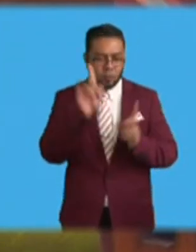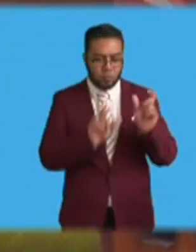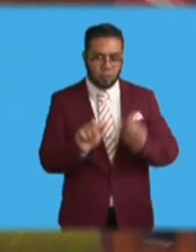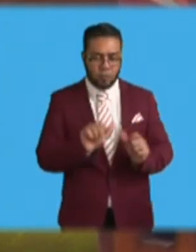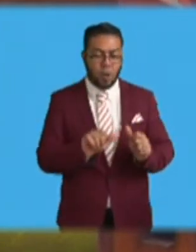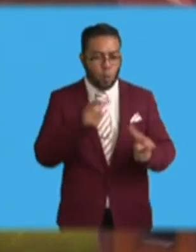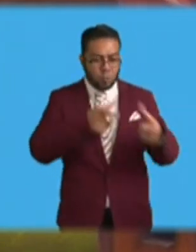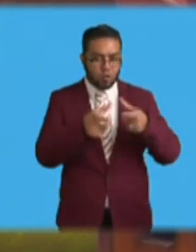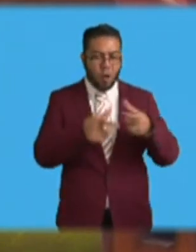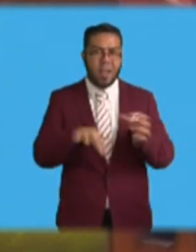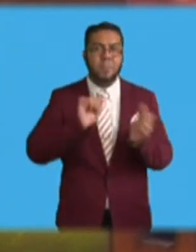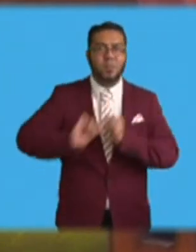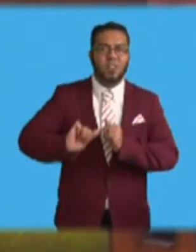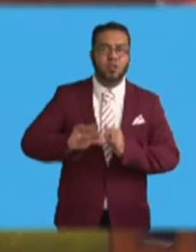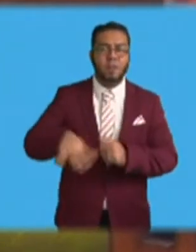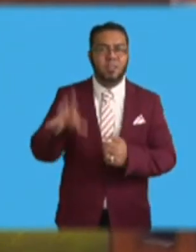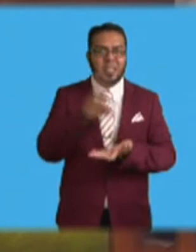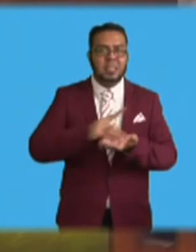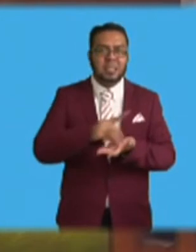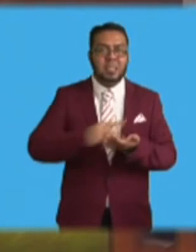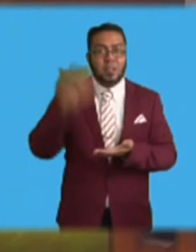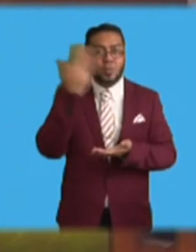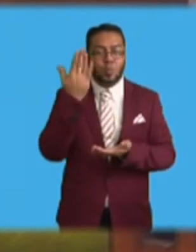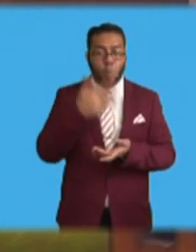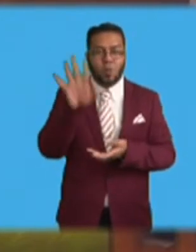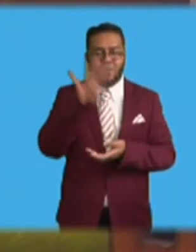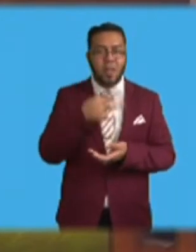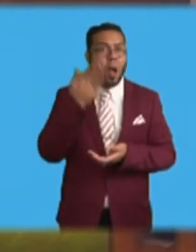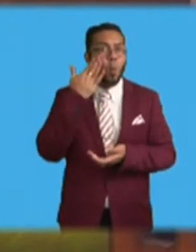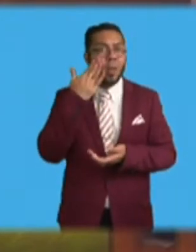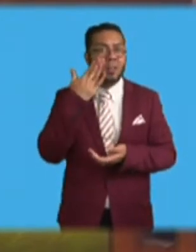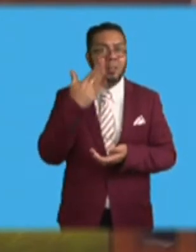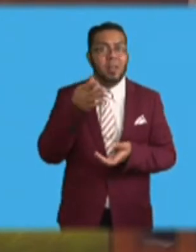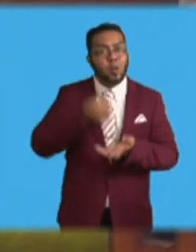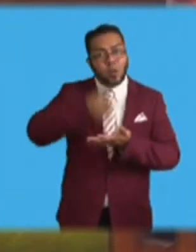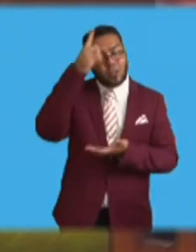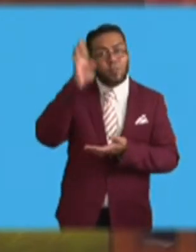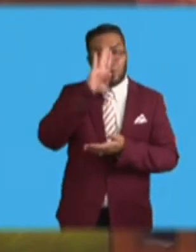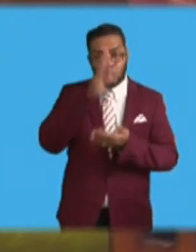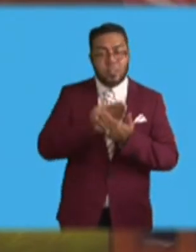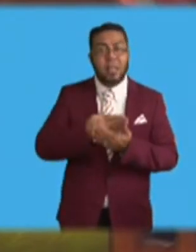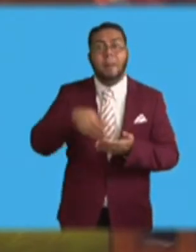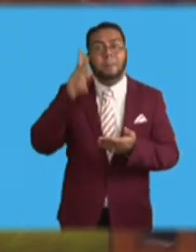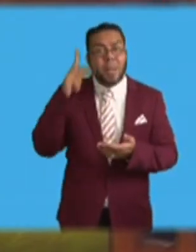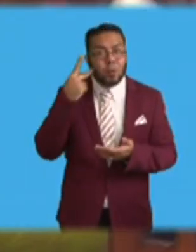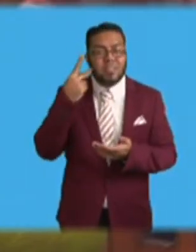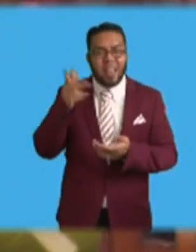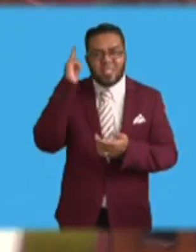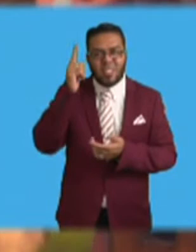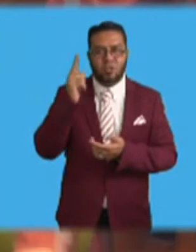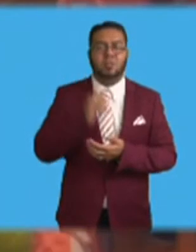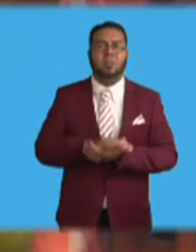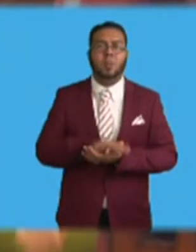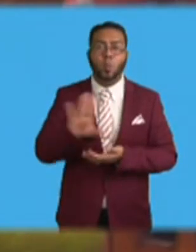control and prevention of the disease in the school. We conducted health awareness and education for students, parents and teachers.